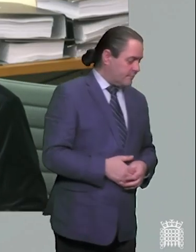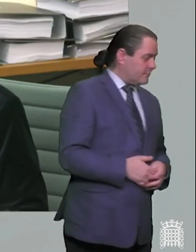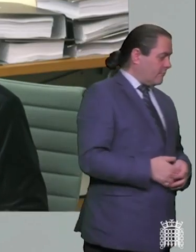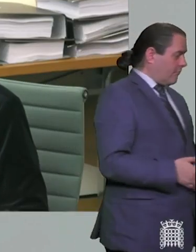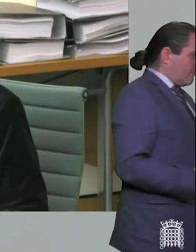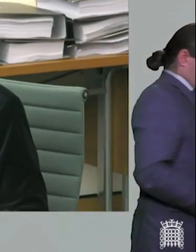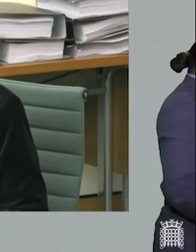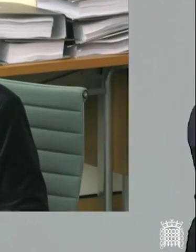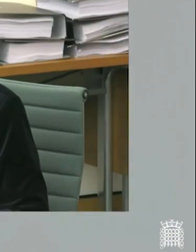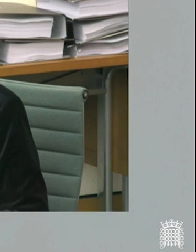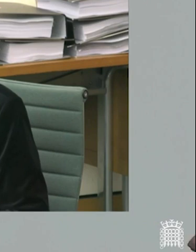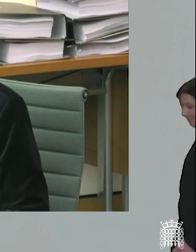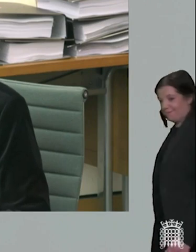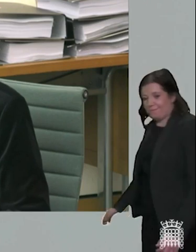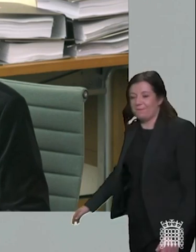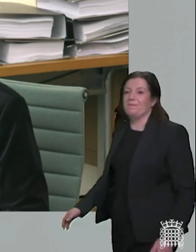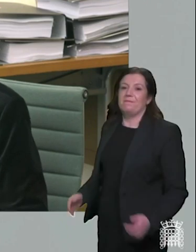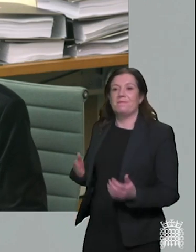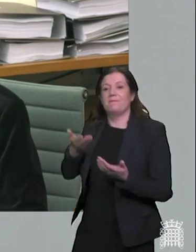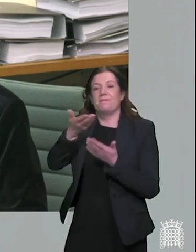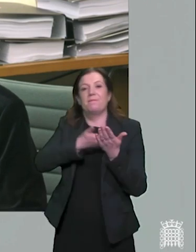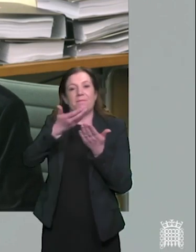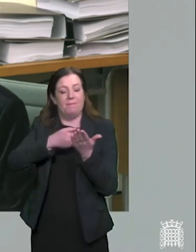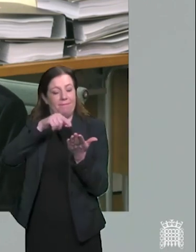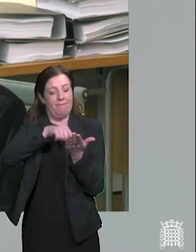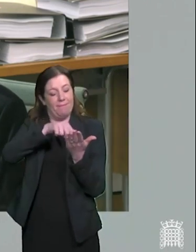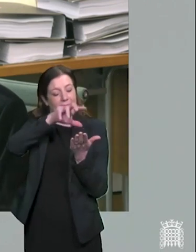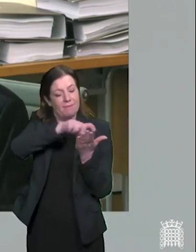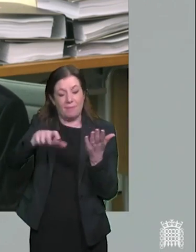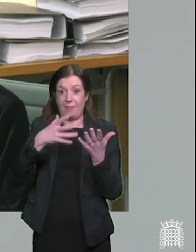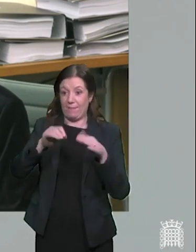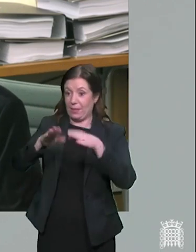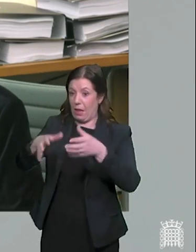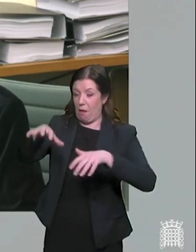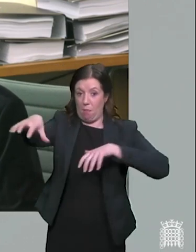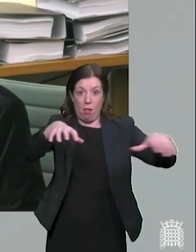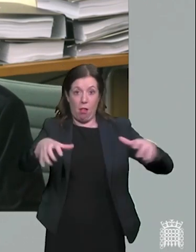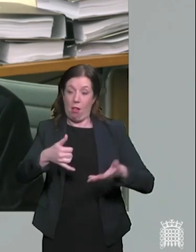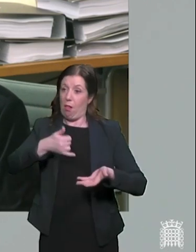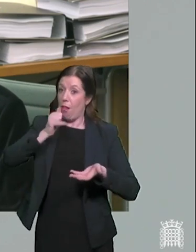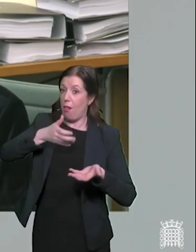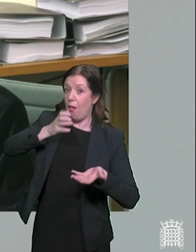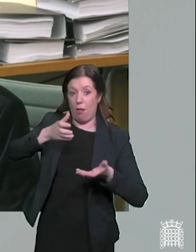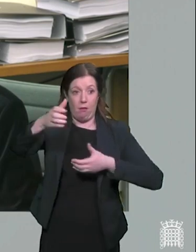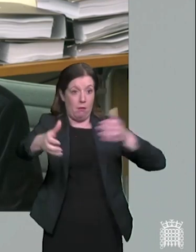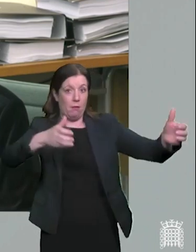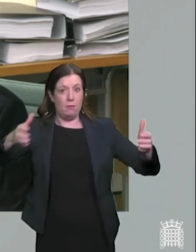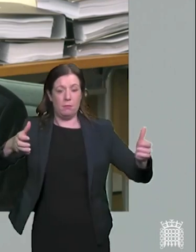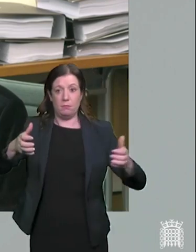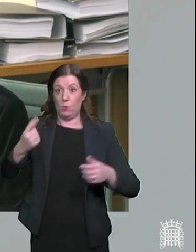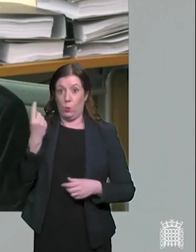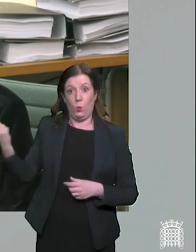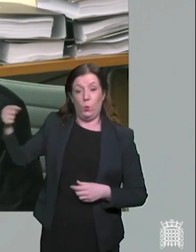and 41 of your bundle, we have evidence that trestle tables were set up on which alcohol was laid out, and that the attendees included